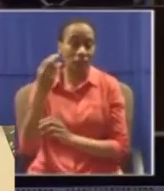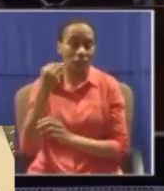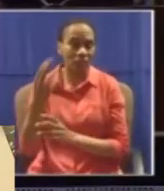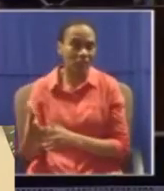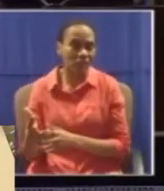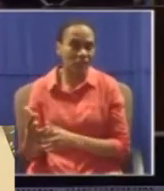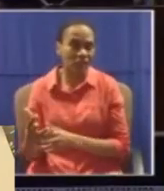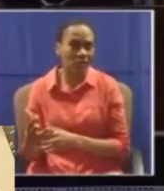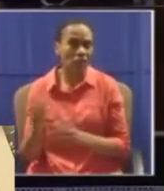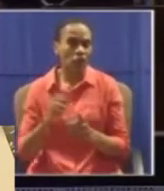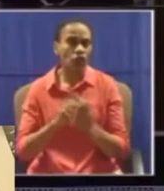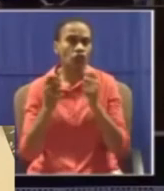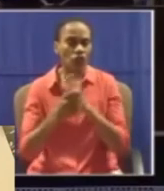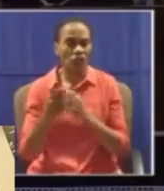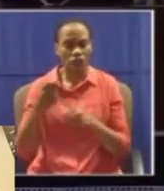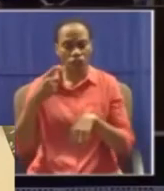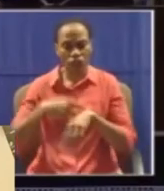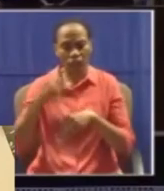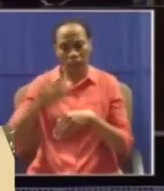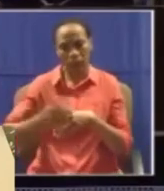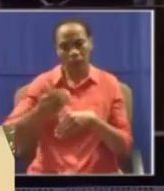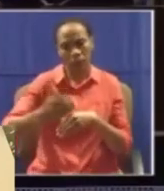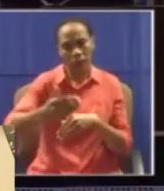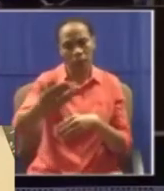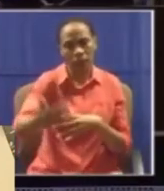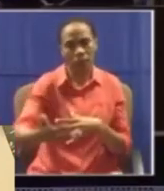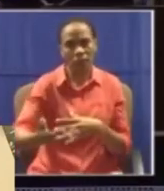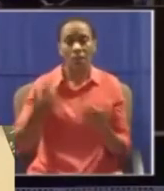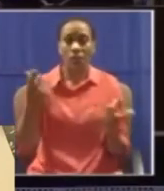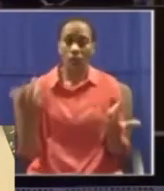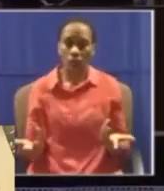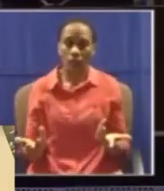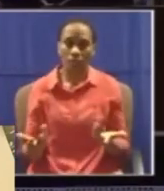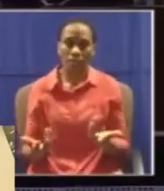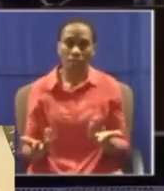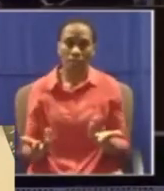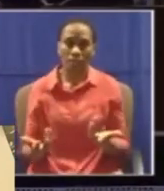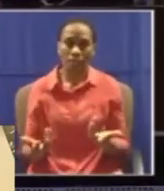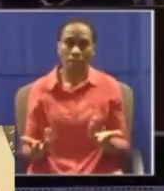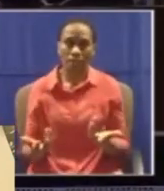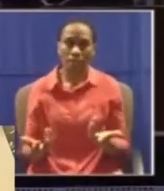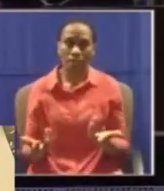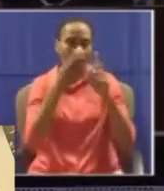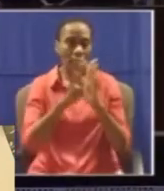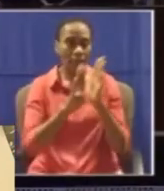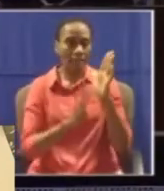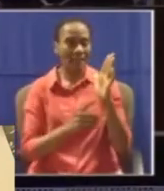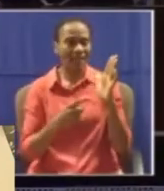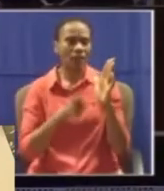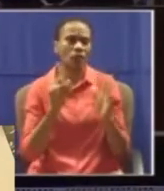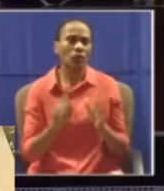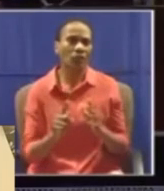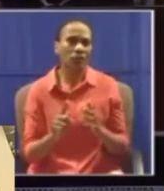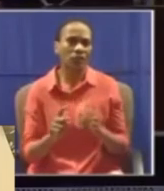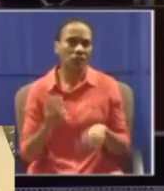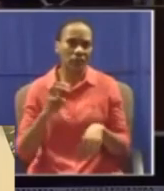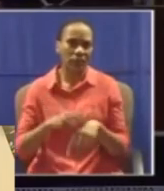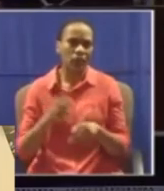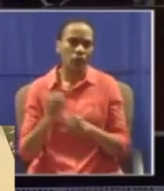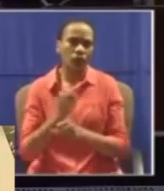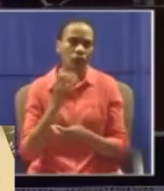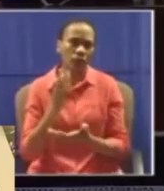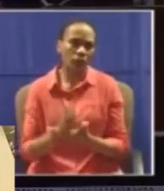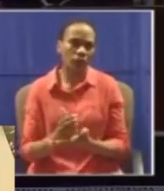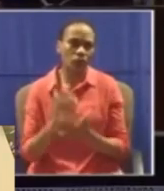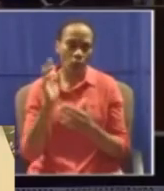and change over time as market realities do. The purpose of this act are to be persuaded in a manner